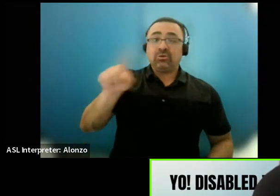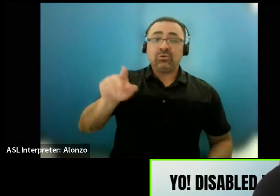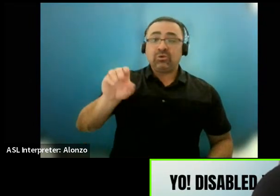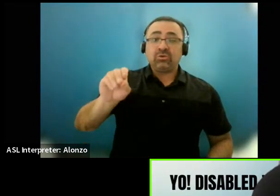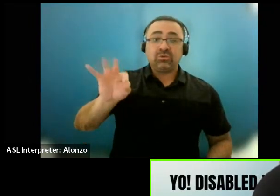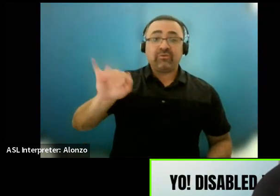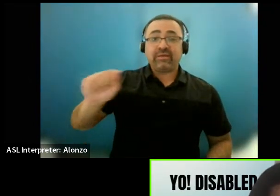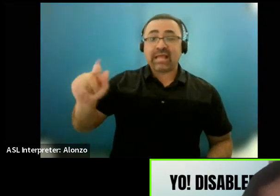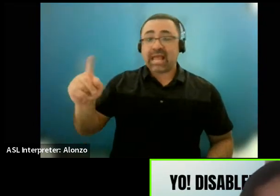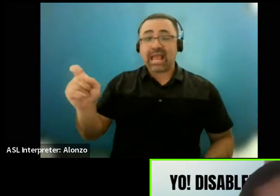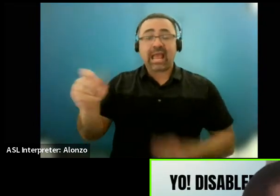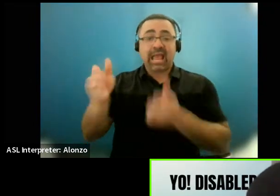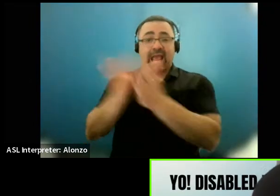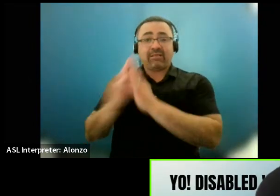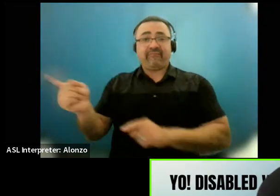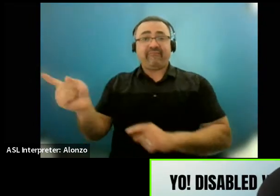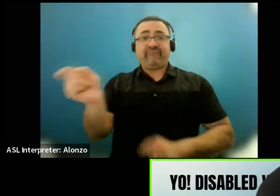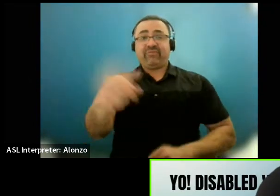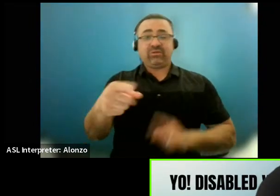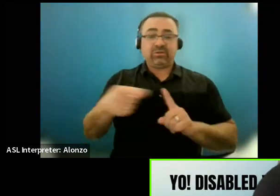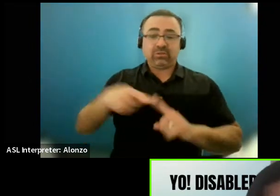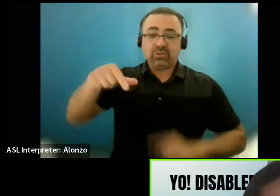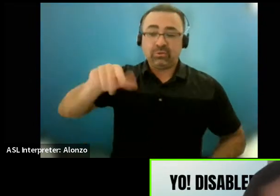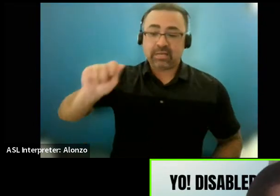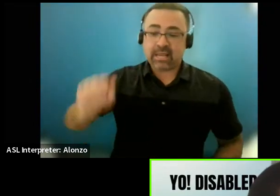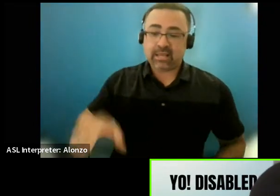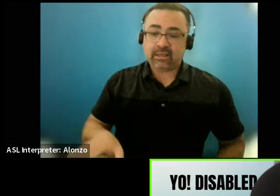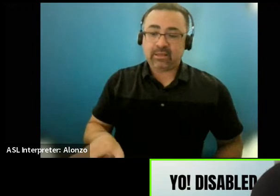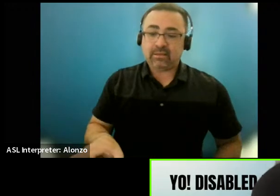the first Q&A question.